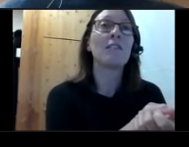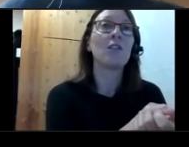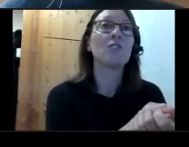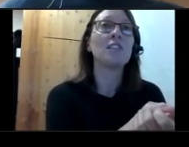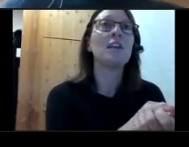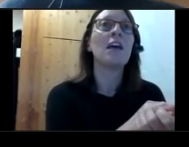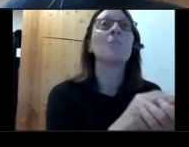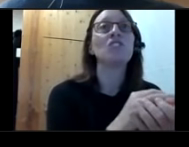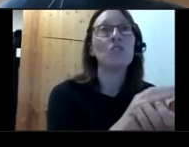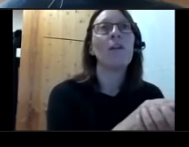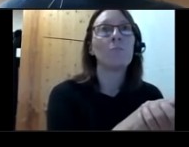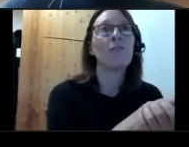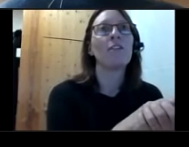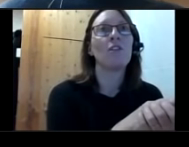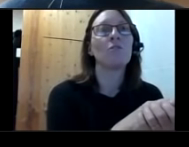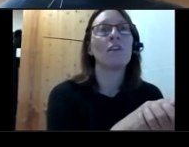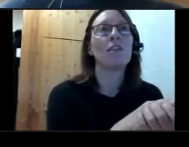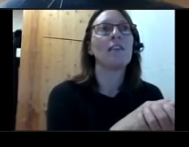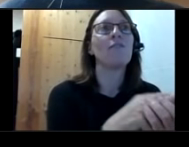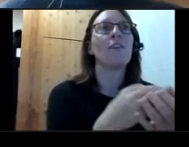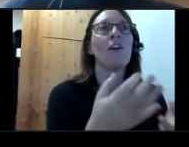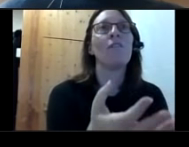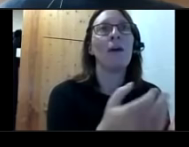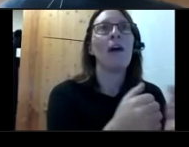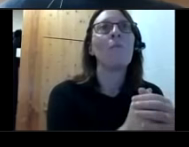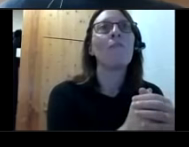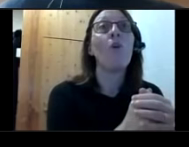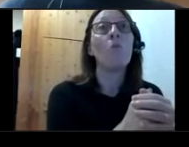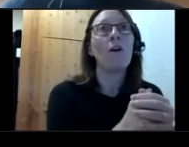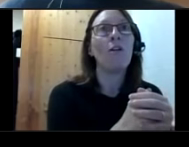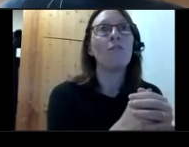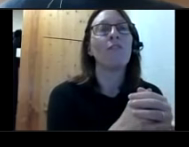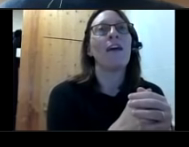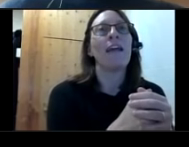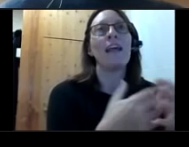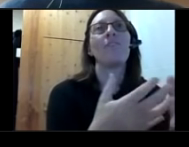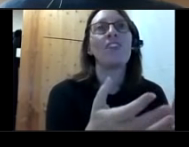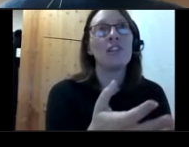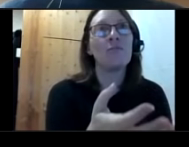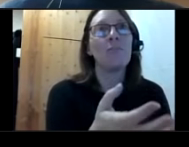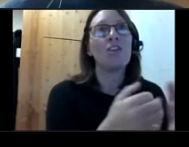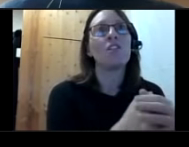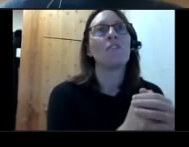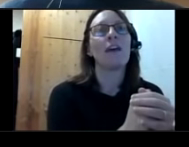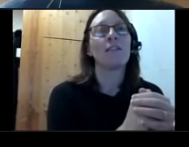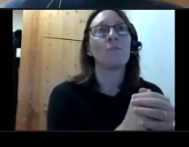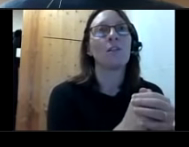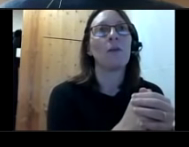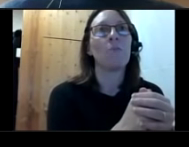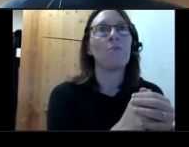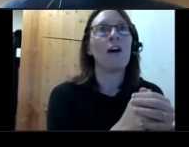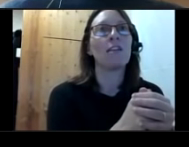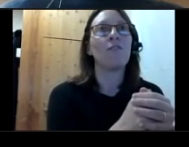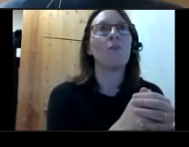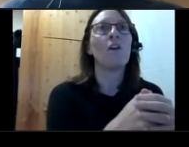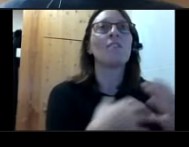are excluded, but you do have to provide an alternative form of navigation information if that is what it's